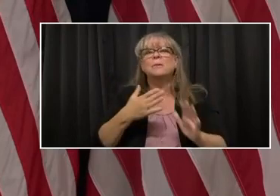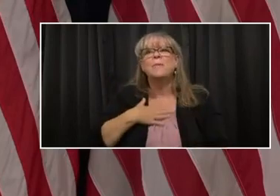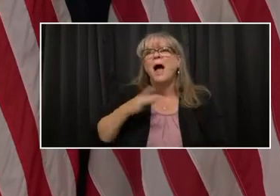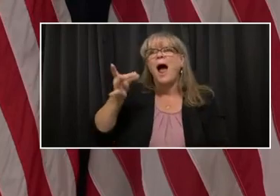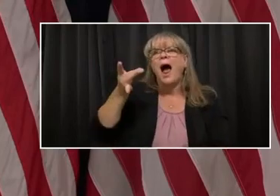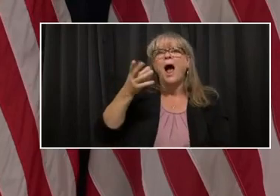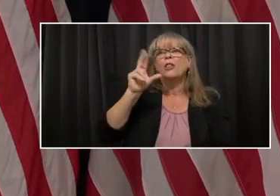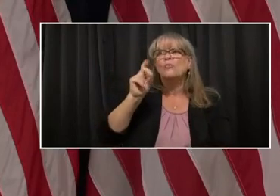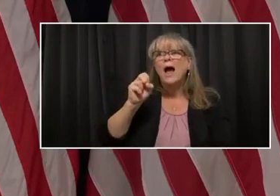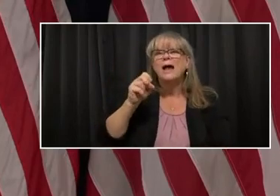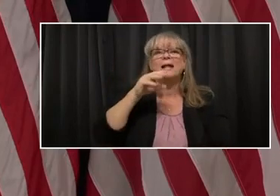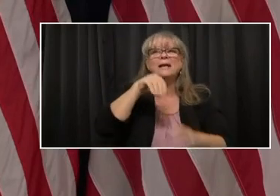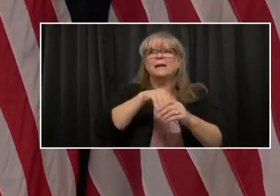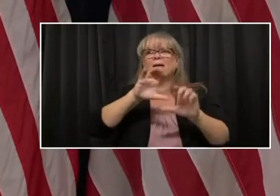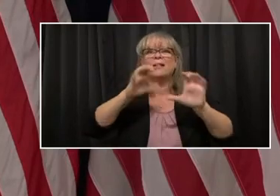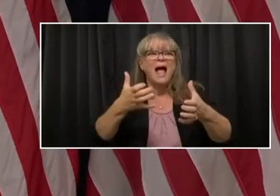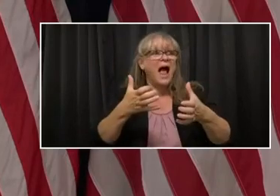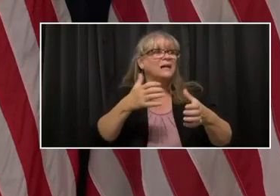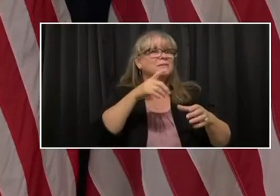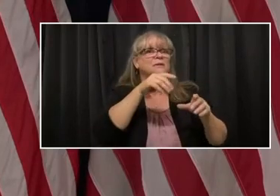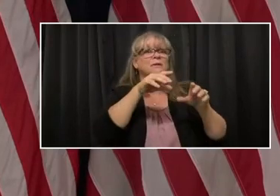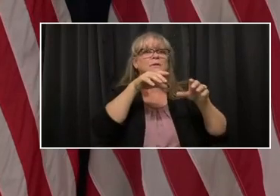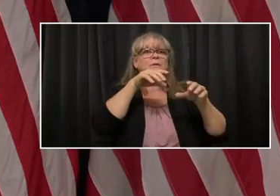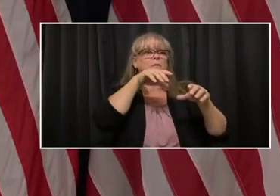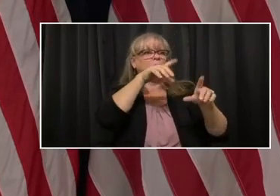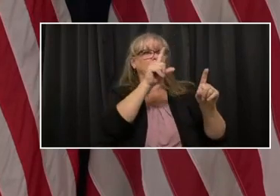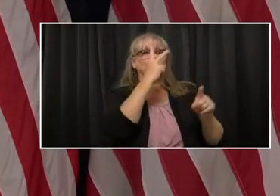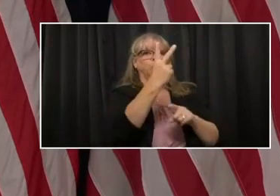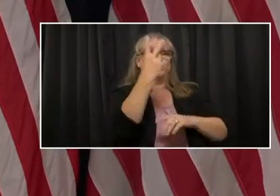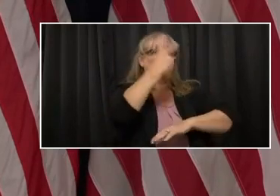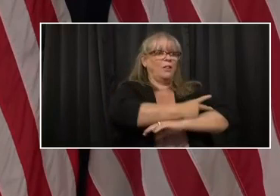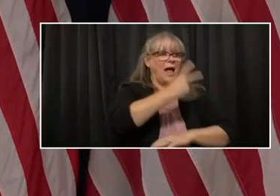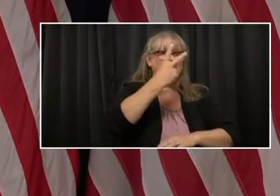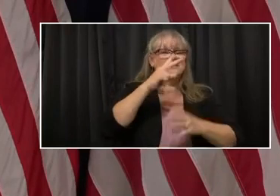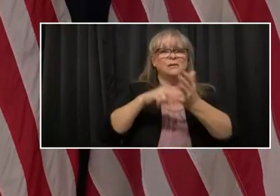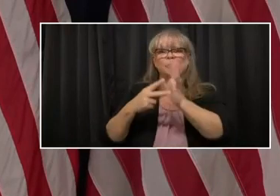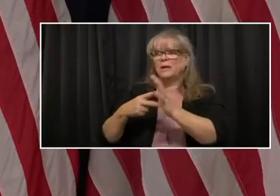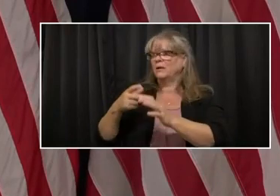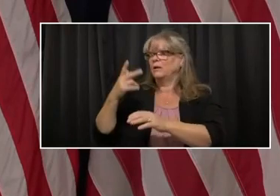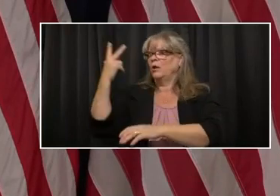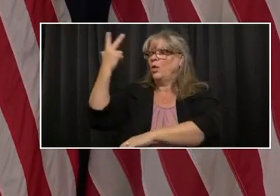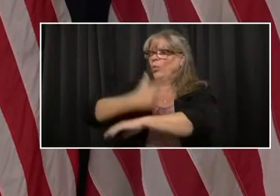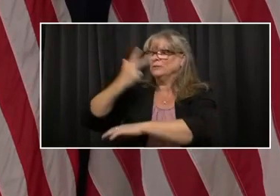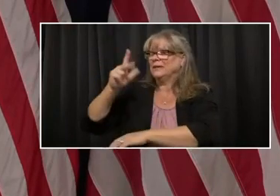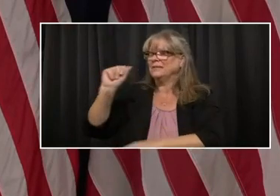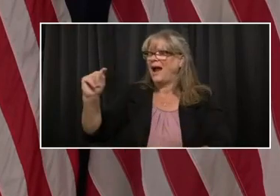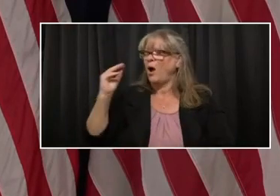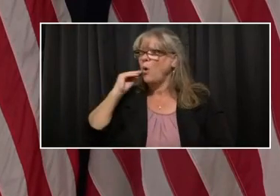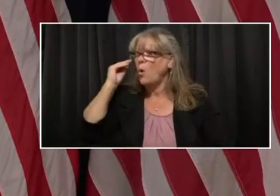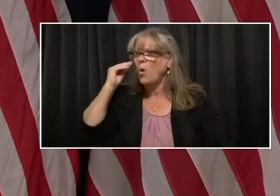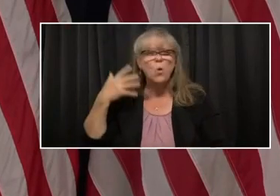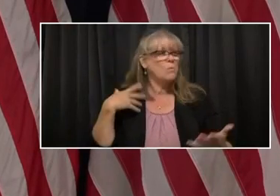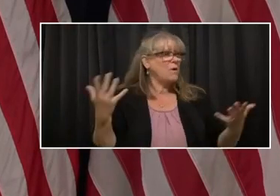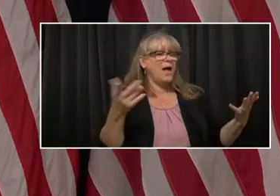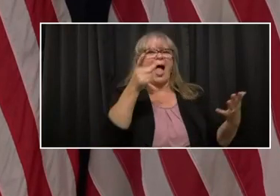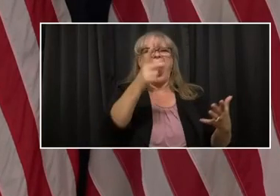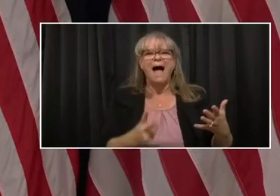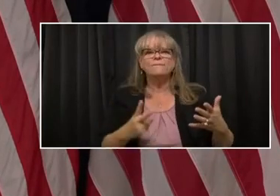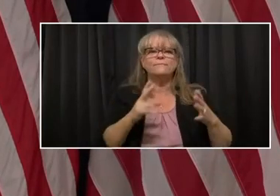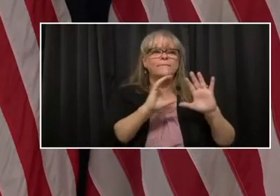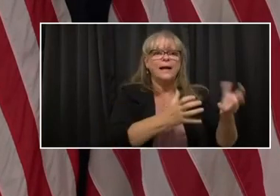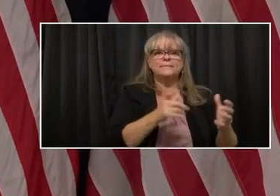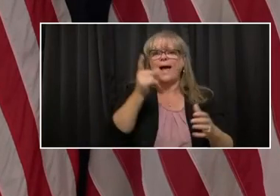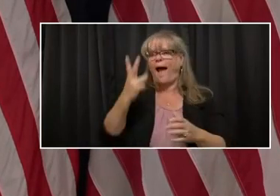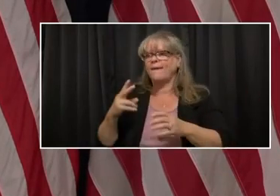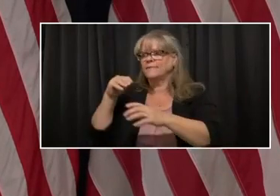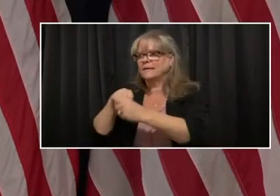days a week. What am I supposed to do those other 3 days? And then you have another family, let's say a teacher, saying,